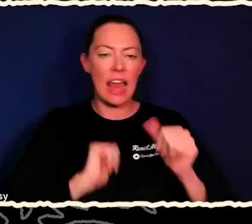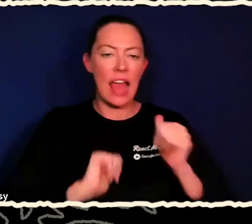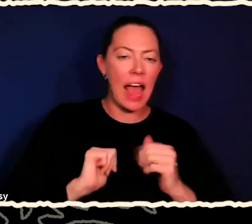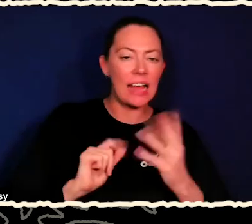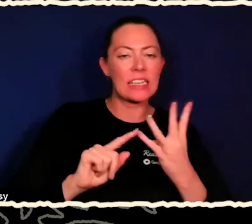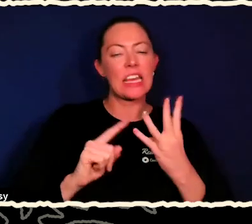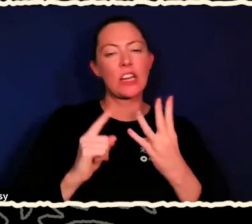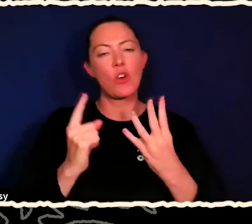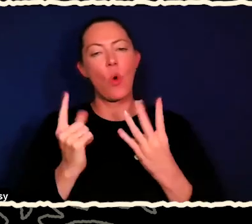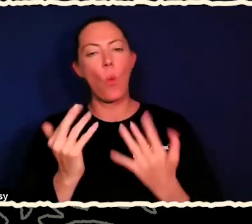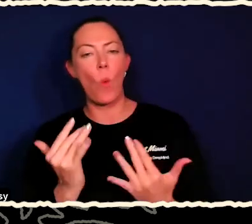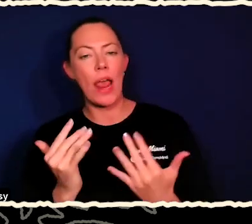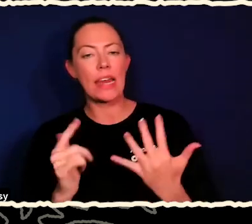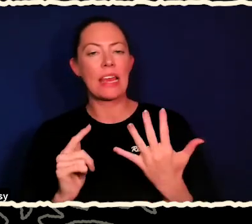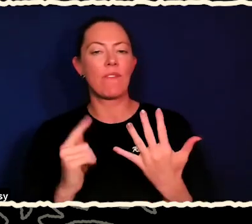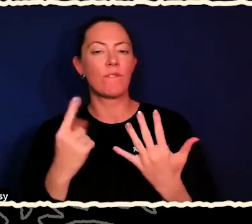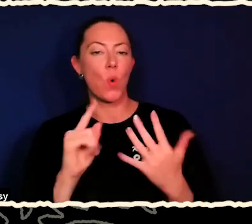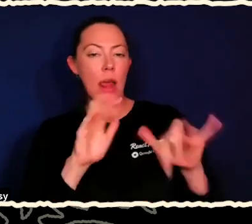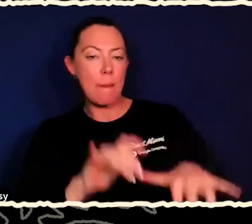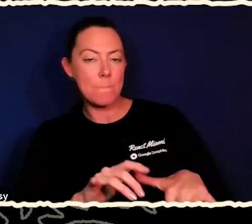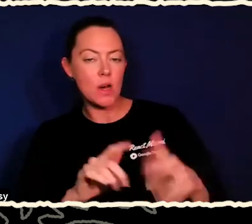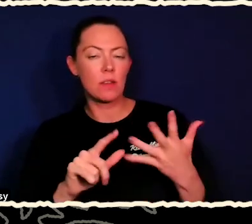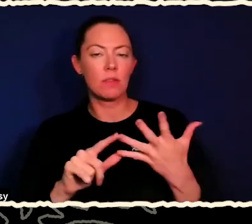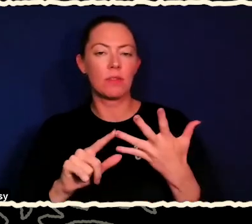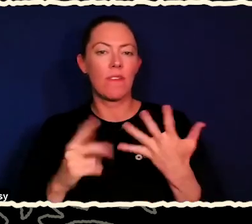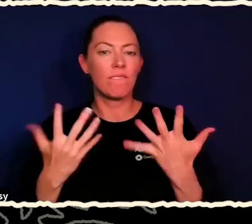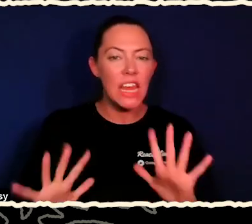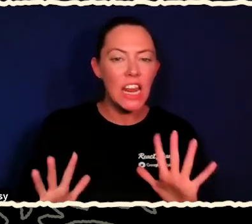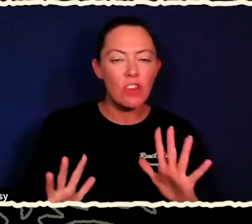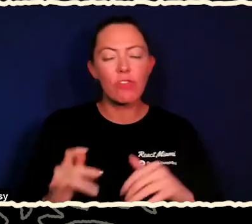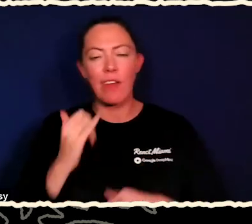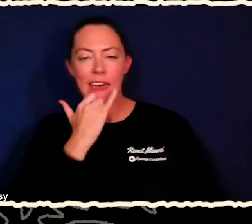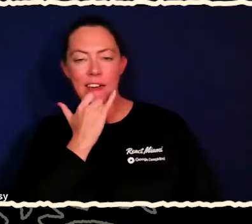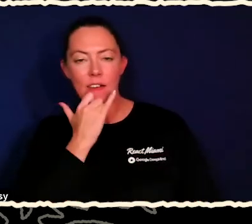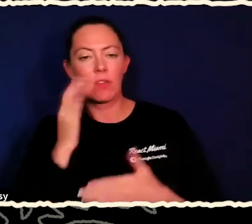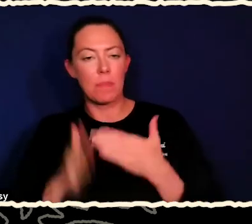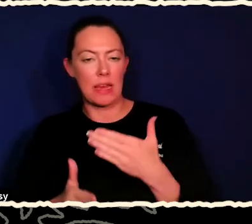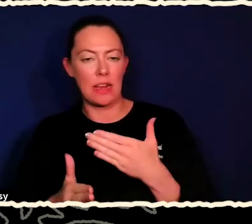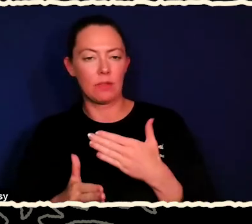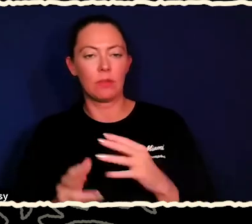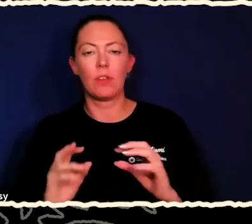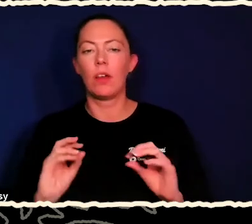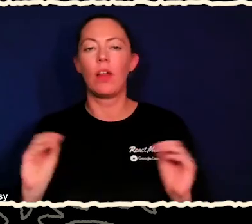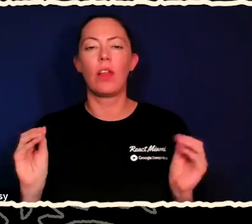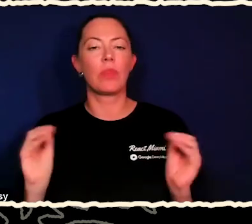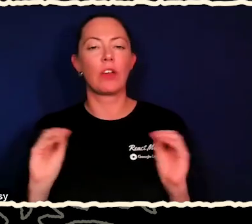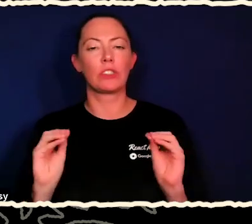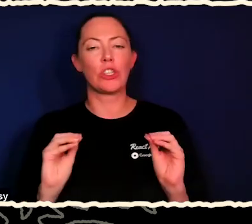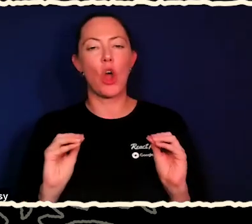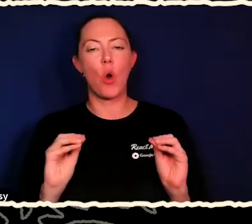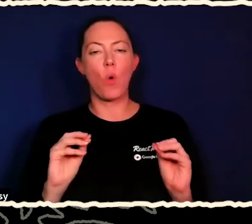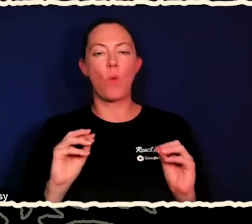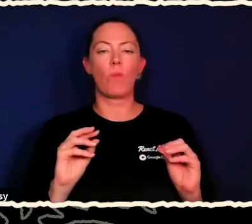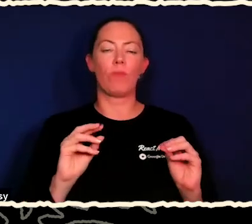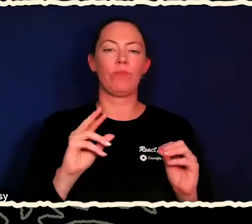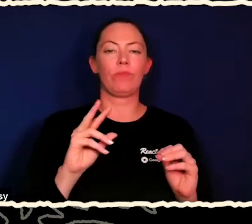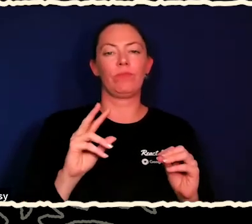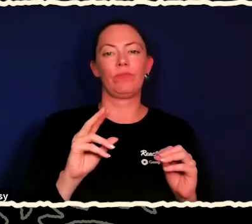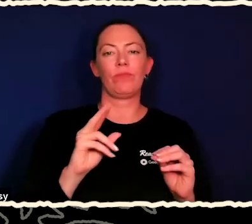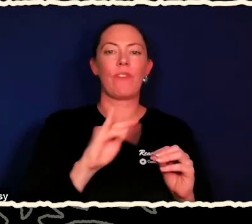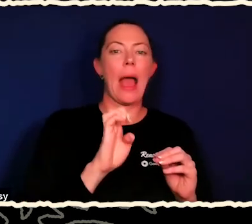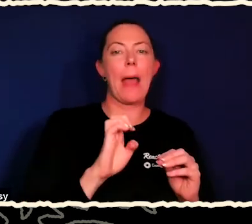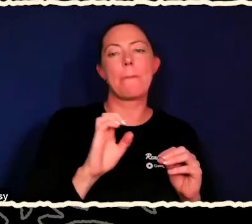completed. Notice what's not here. There's no vibe state, no figuring it out state. Every state is explicit,